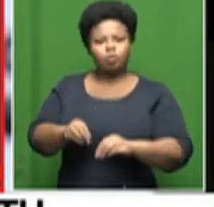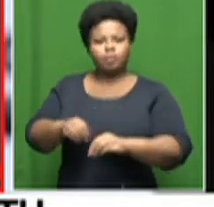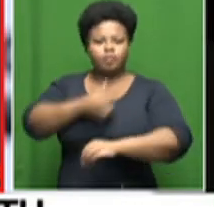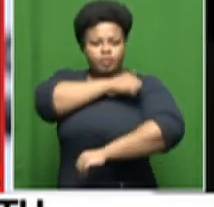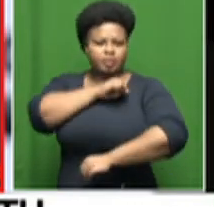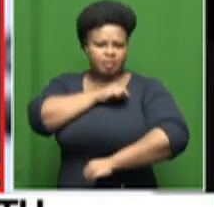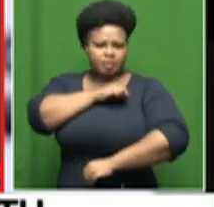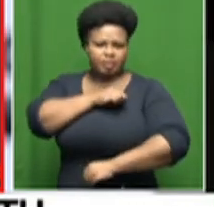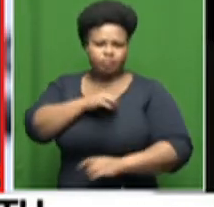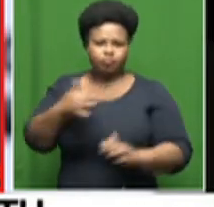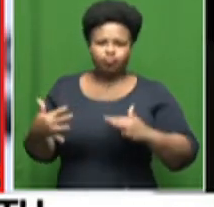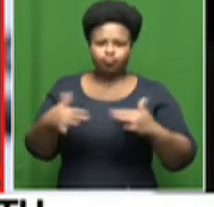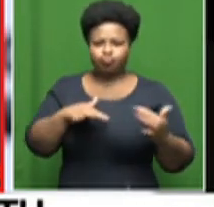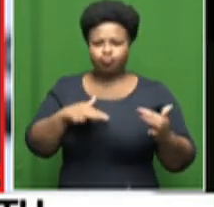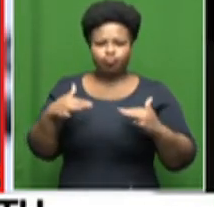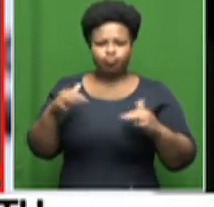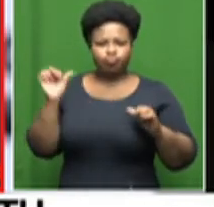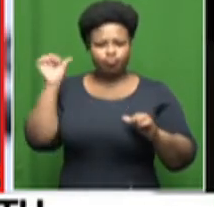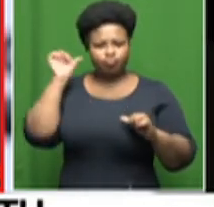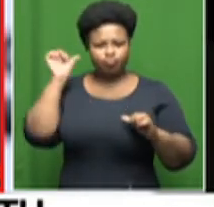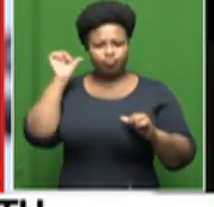to...